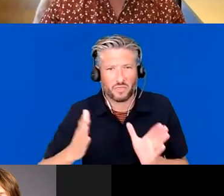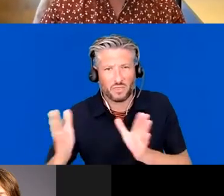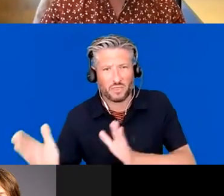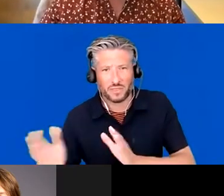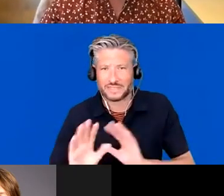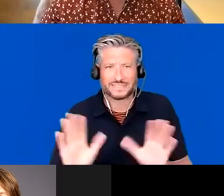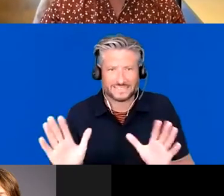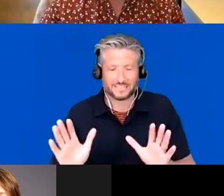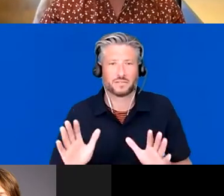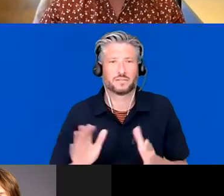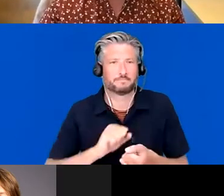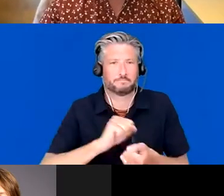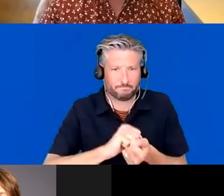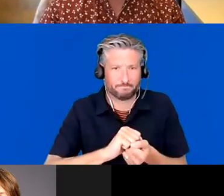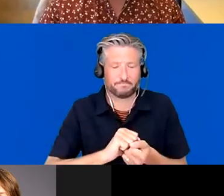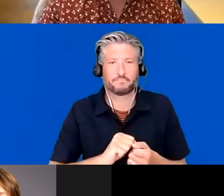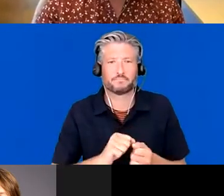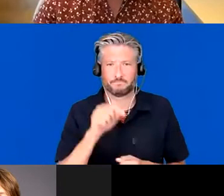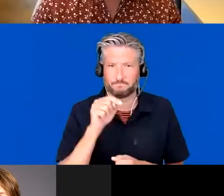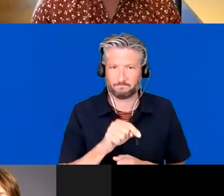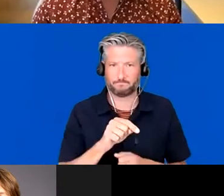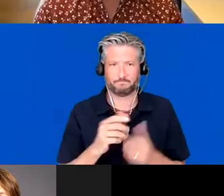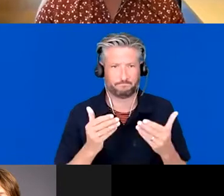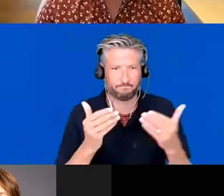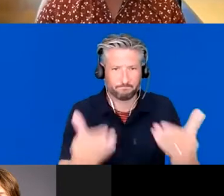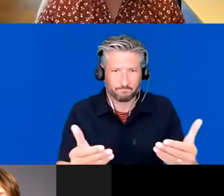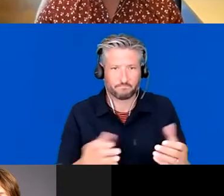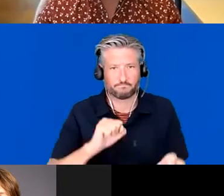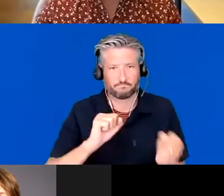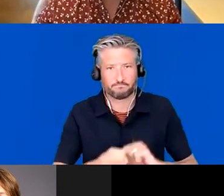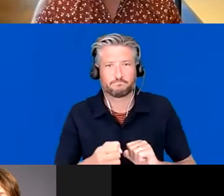to do this. Good to hear. Henry?